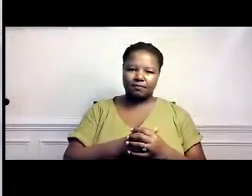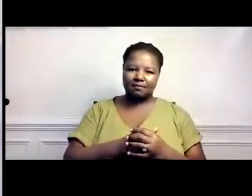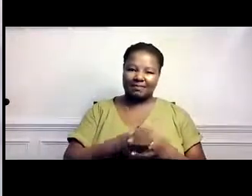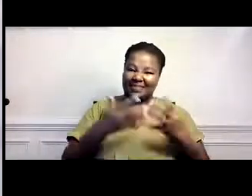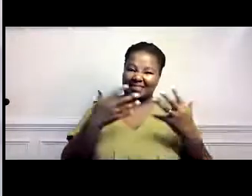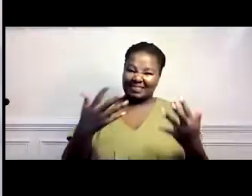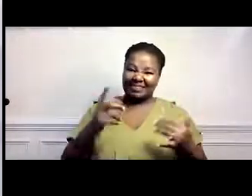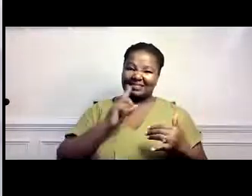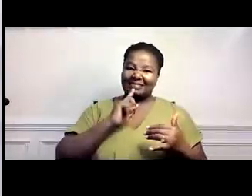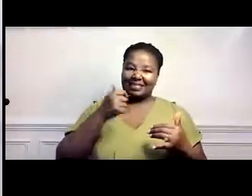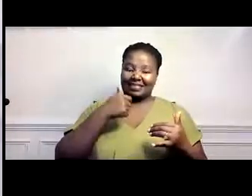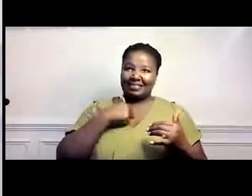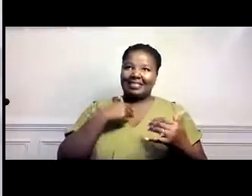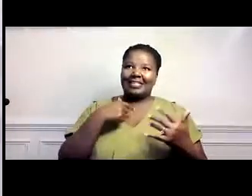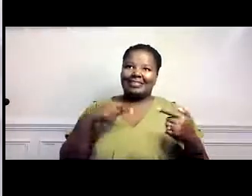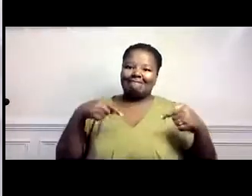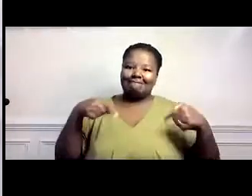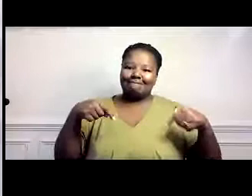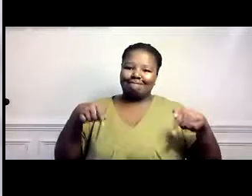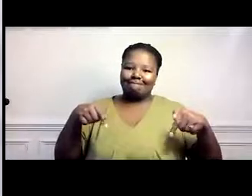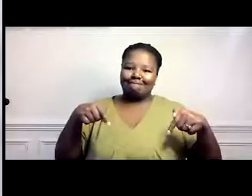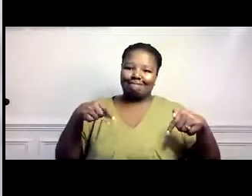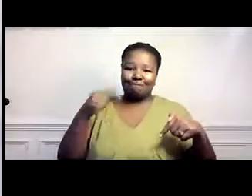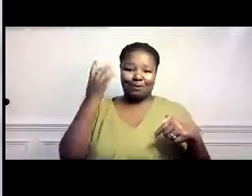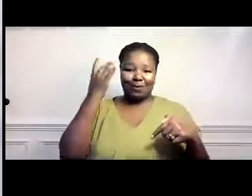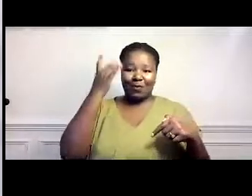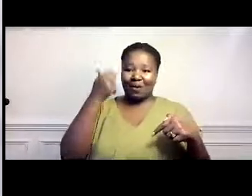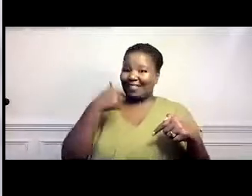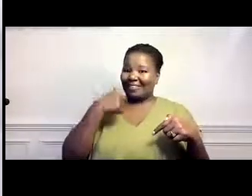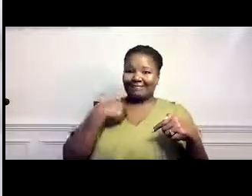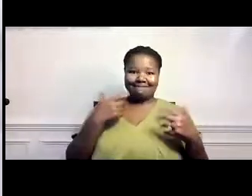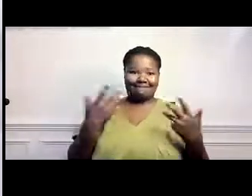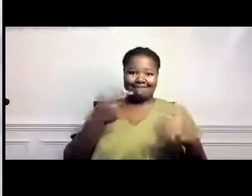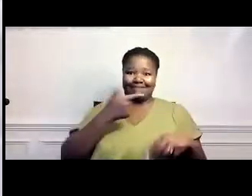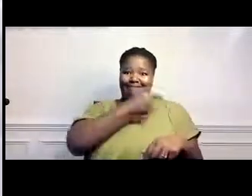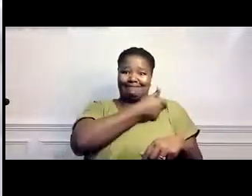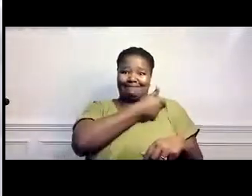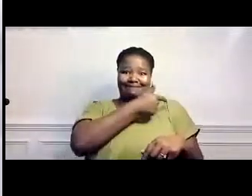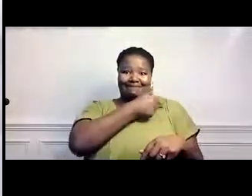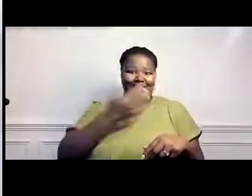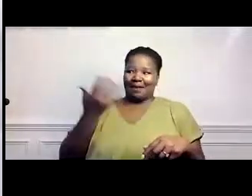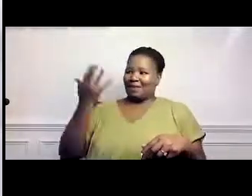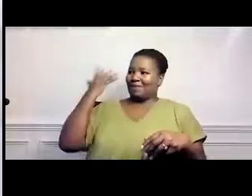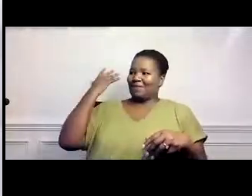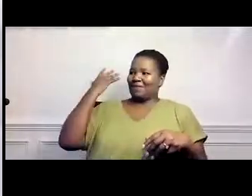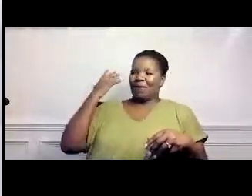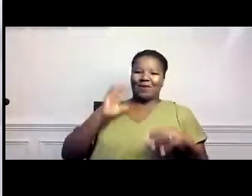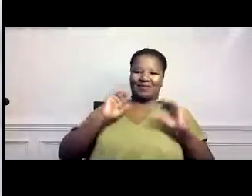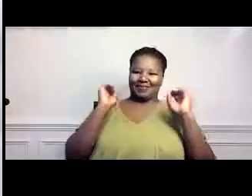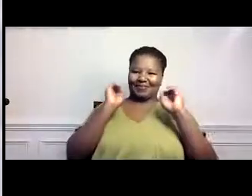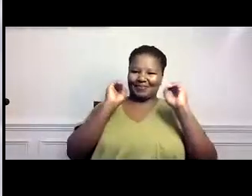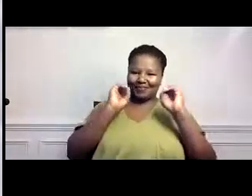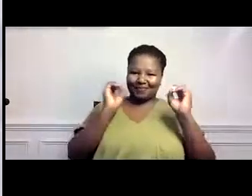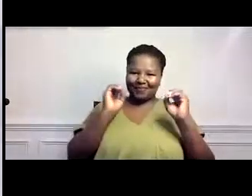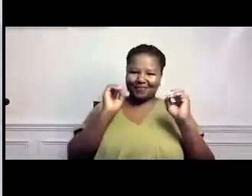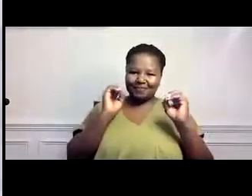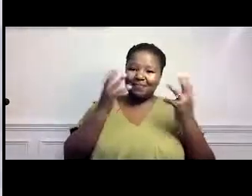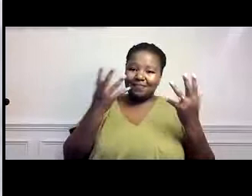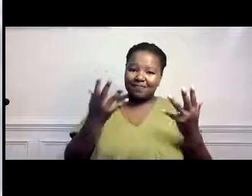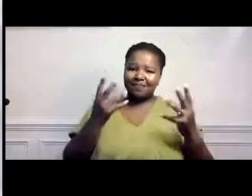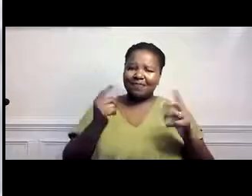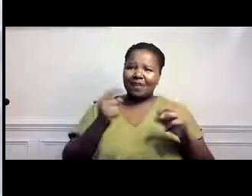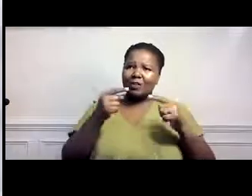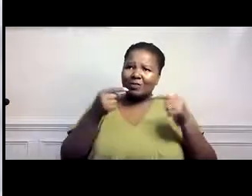I was a little nervous just because I haven't had all that many shots in my life. And the fact too that the pain level